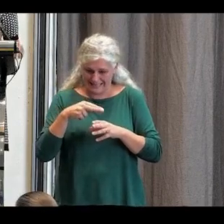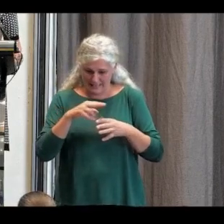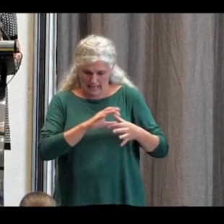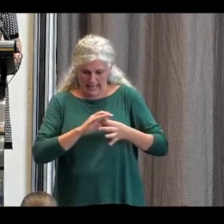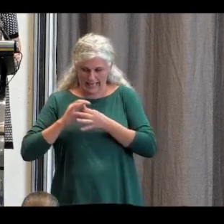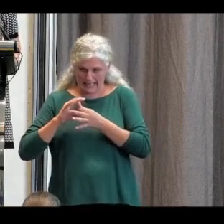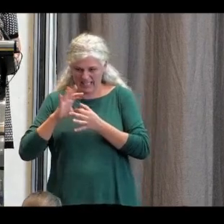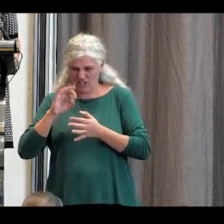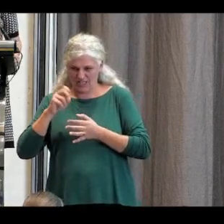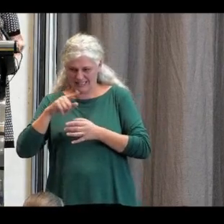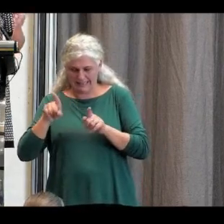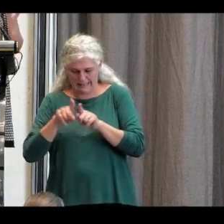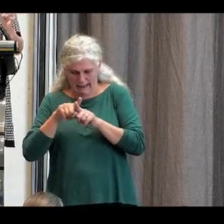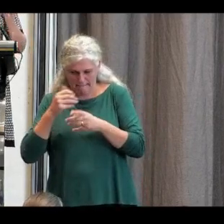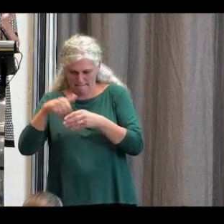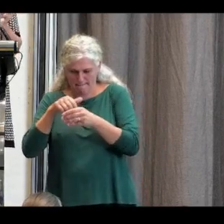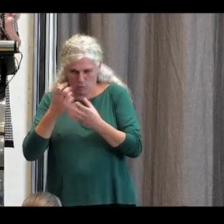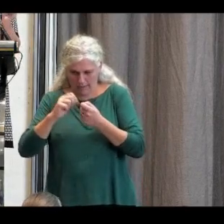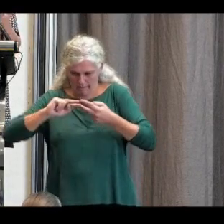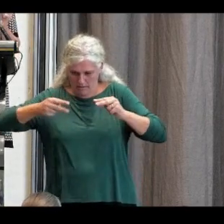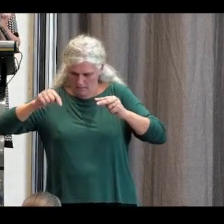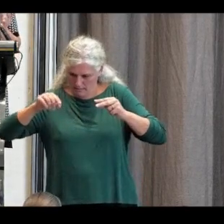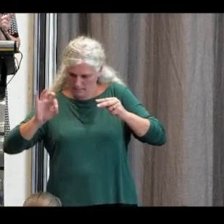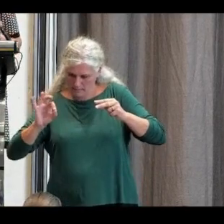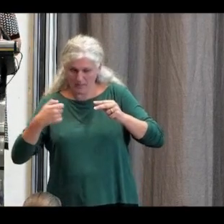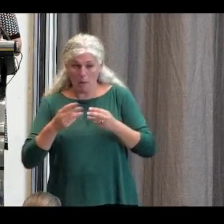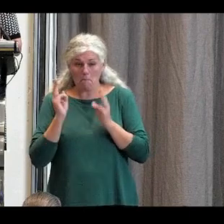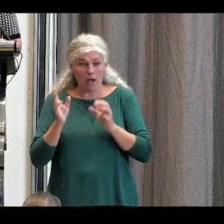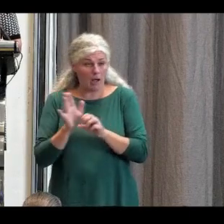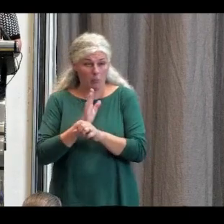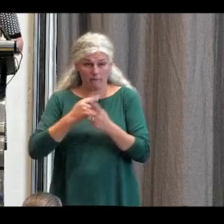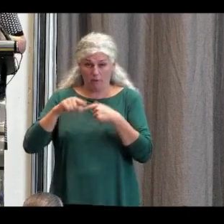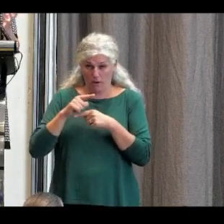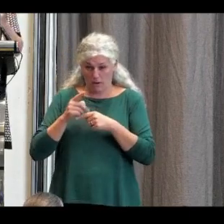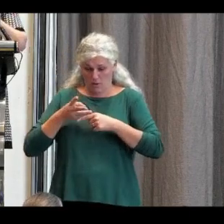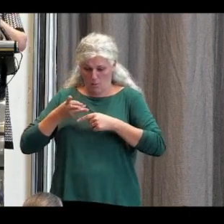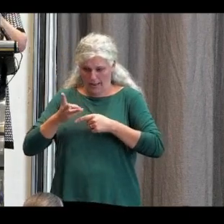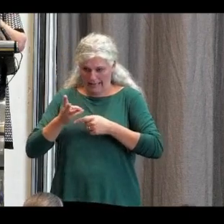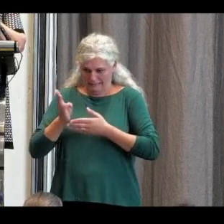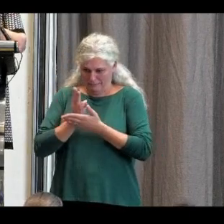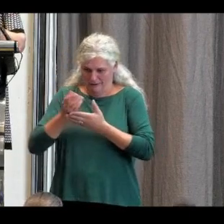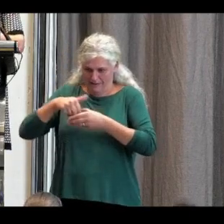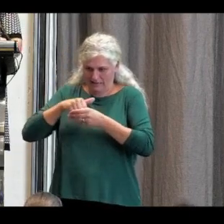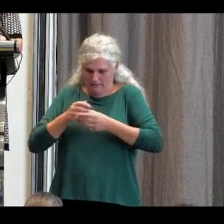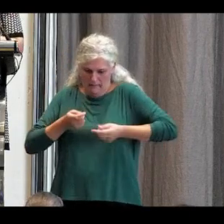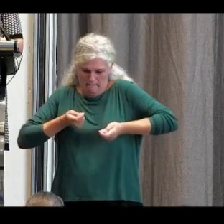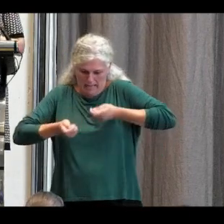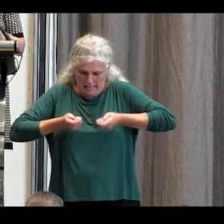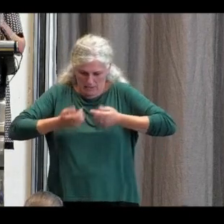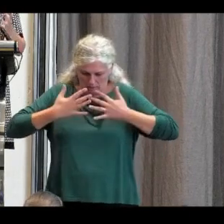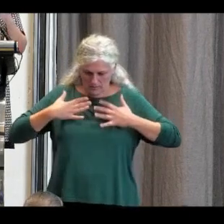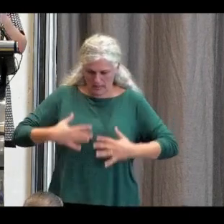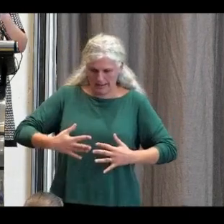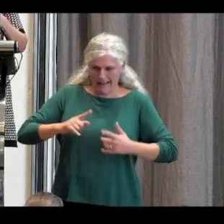genes that we have. So it's a very powerful mechanism of coordination, and